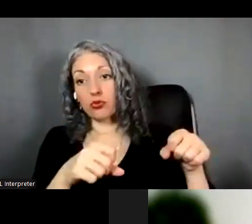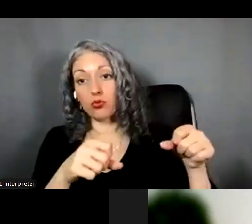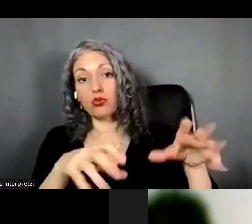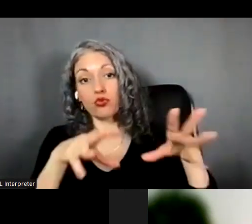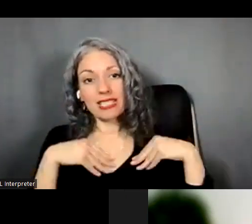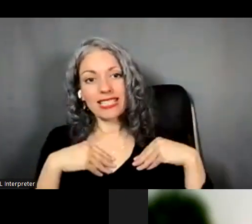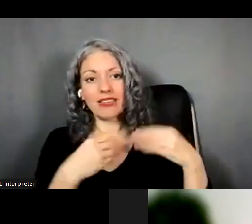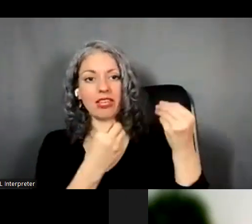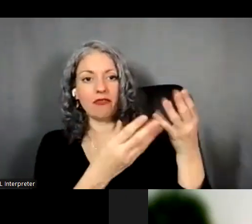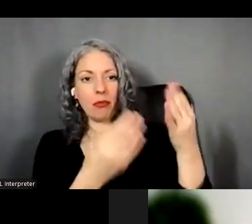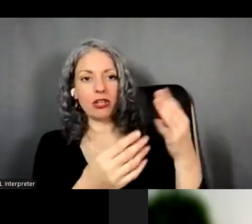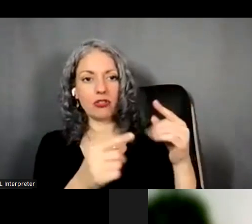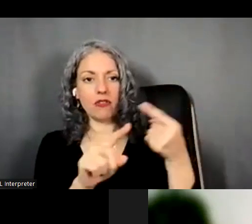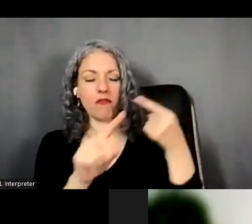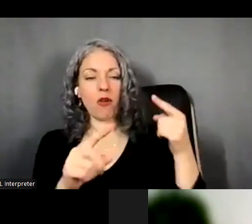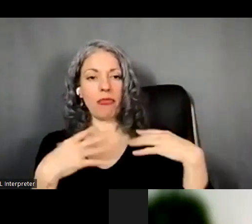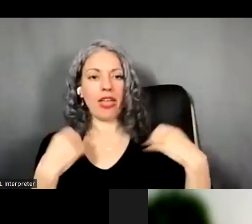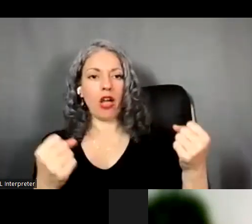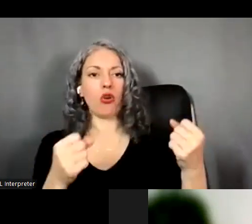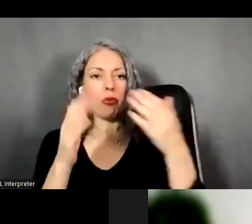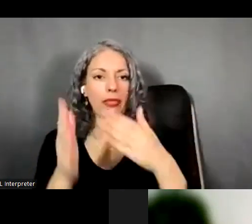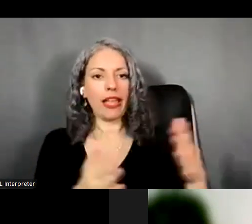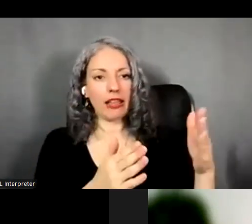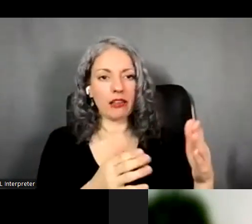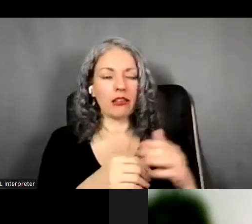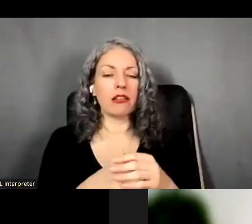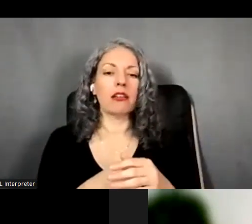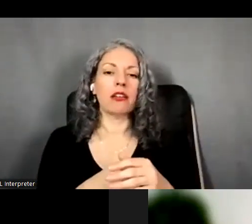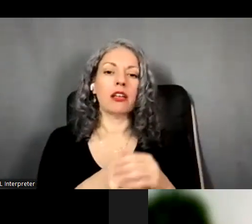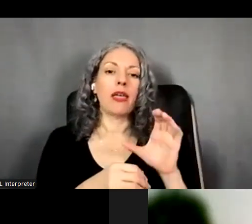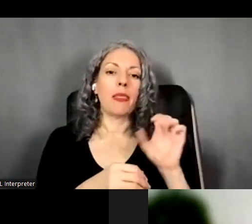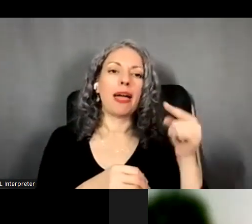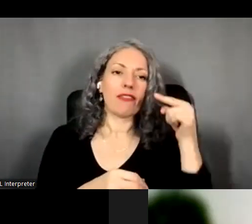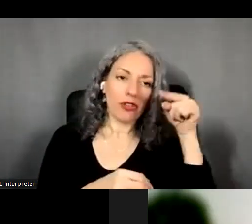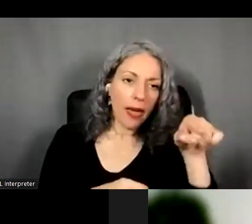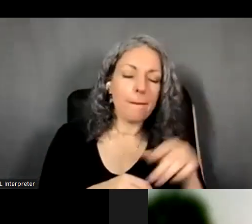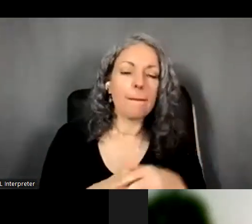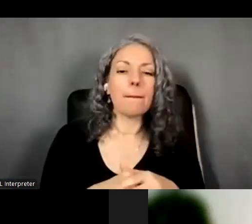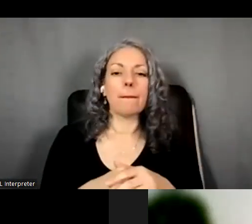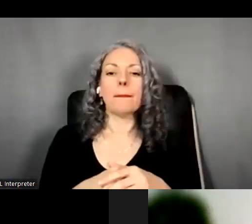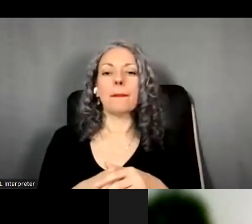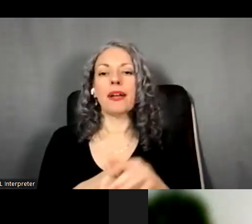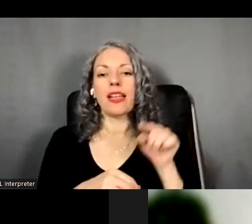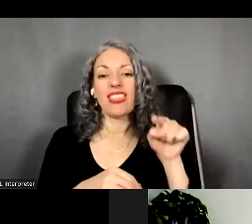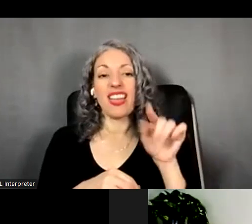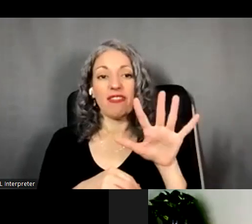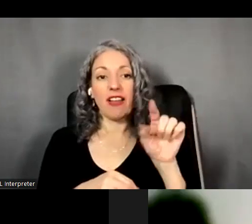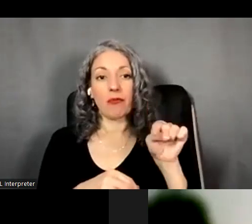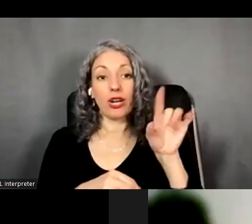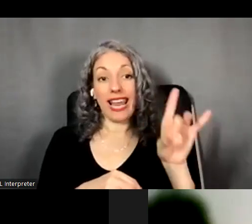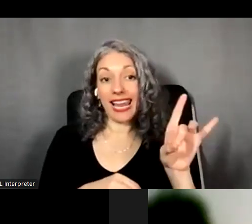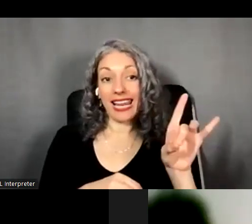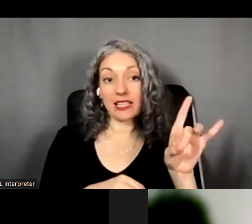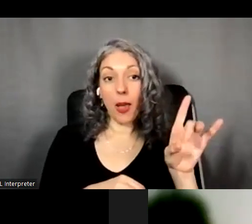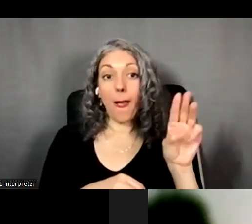information from the health plans and push information back to them. Of that 5.8 million that